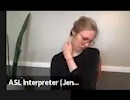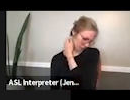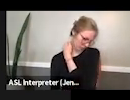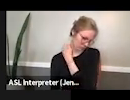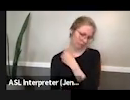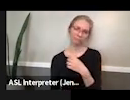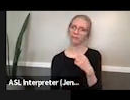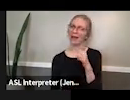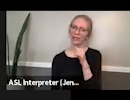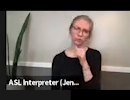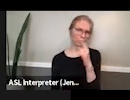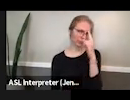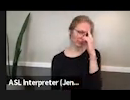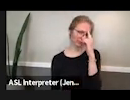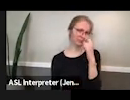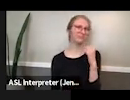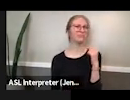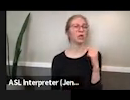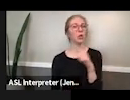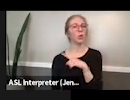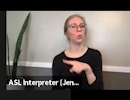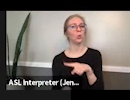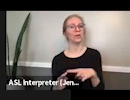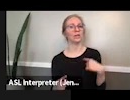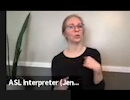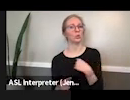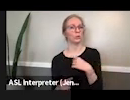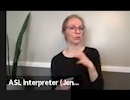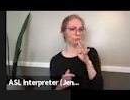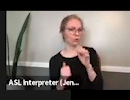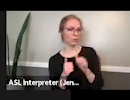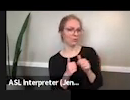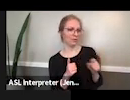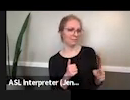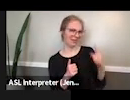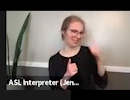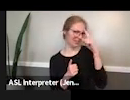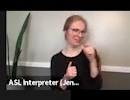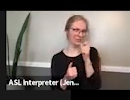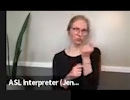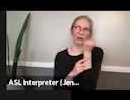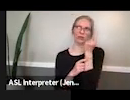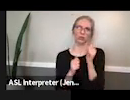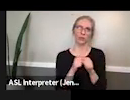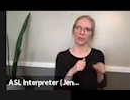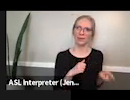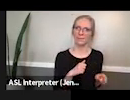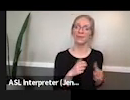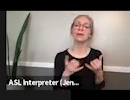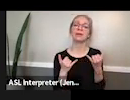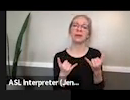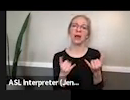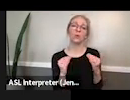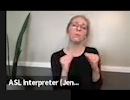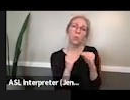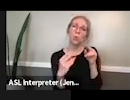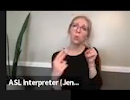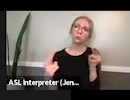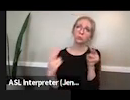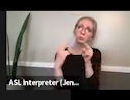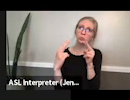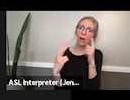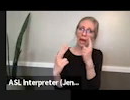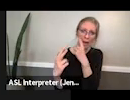think when we speak to him, it's registering with him. He is now making a lot more eye contact than he